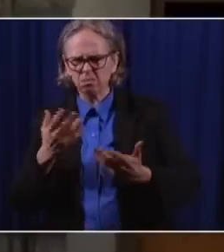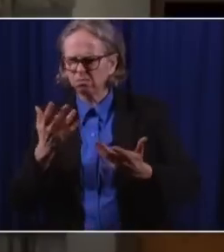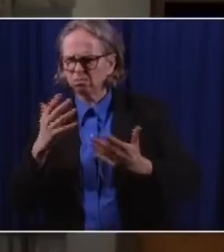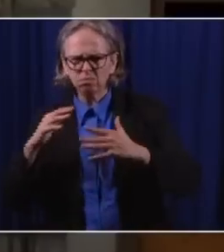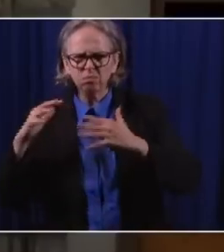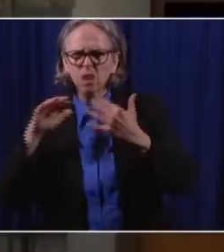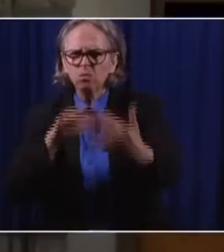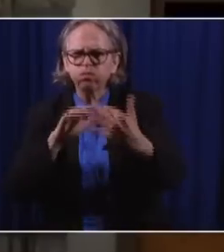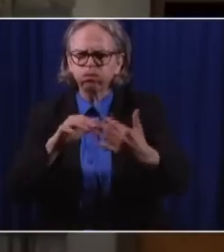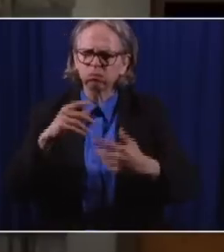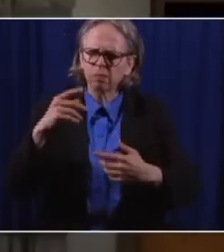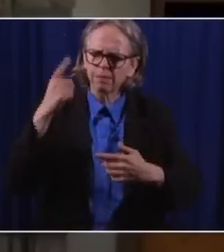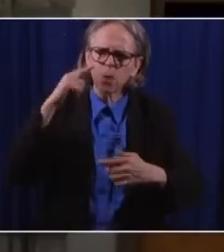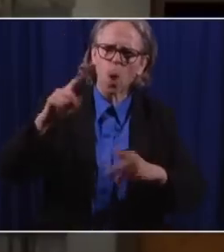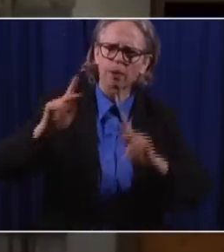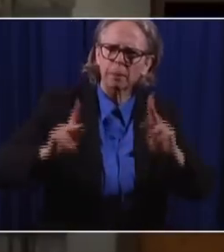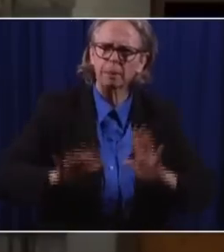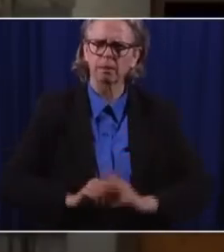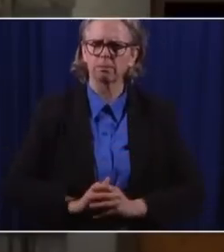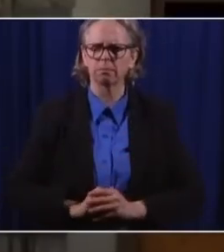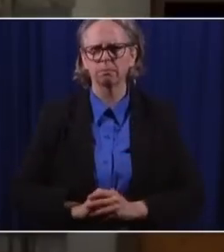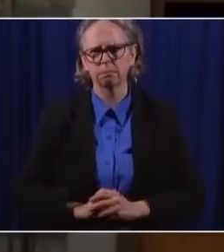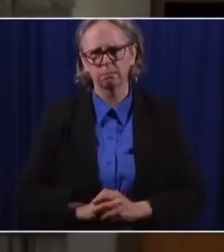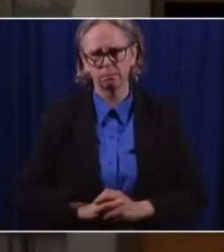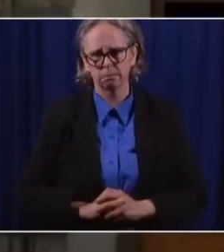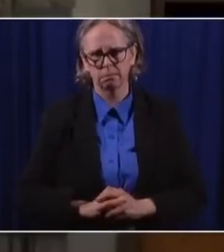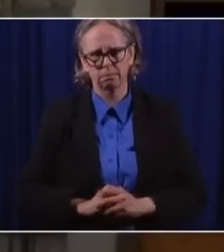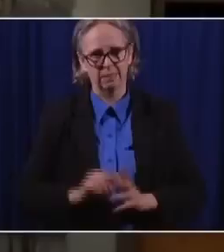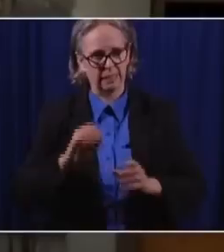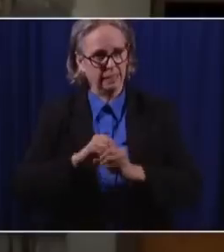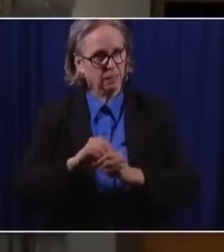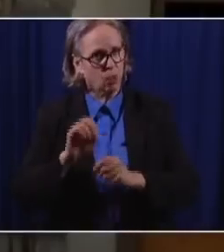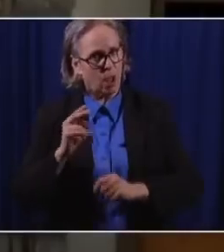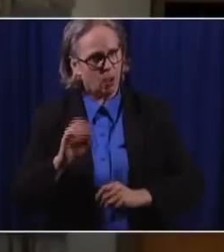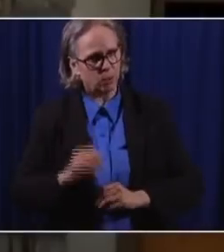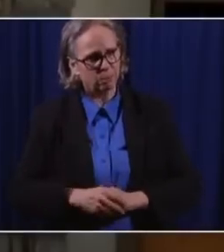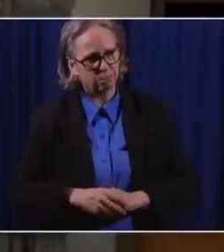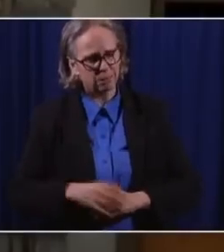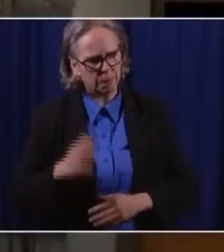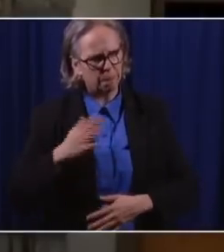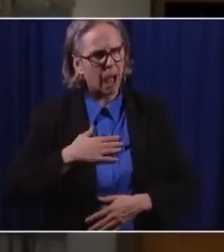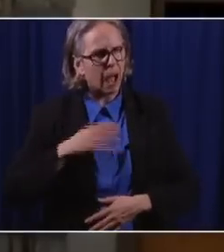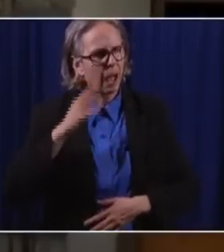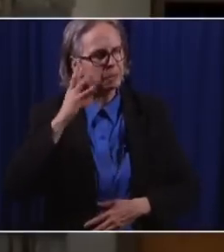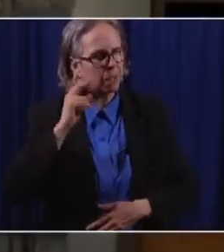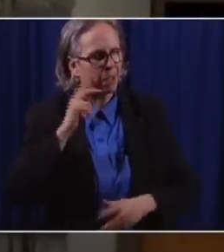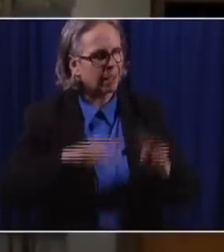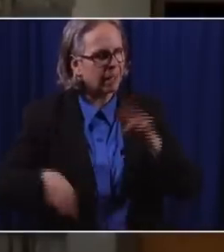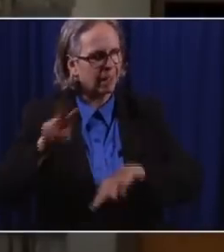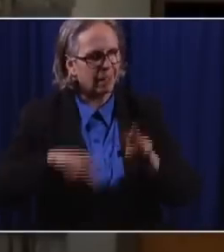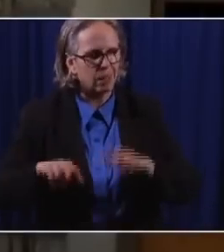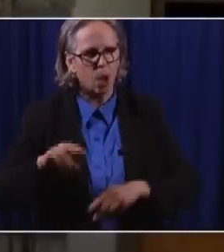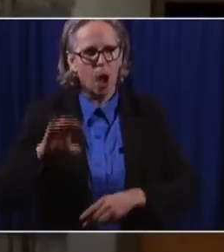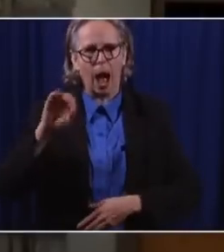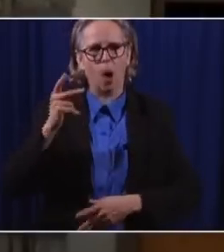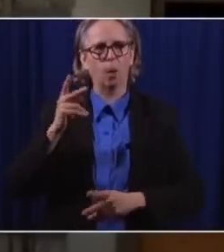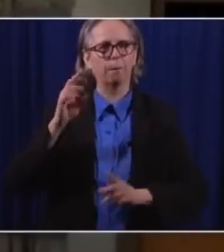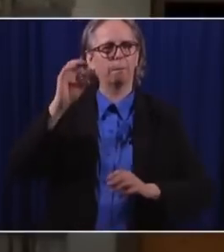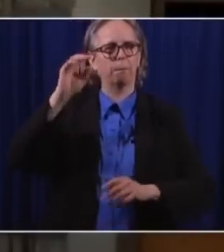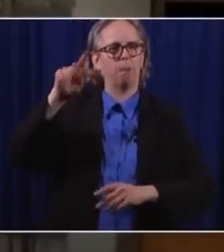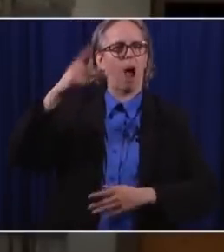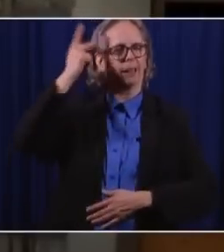fighter. My experience in a few decades in Ohio politics has been that Ohioans like a